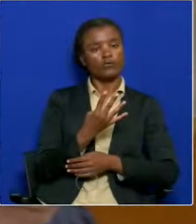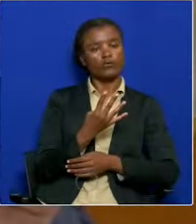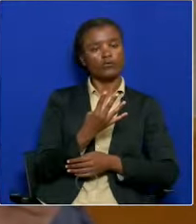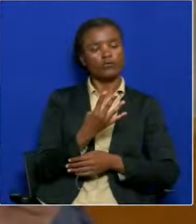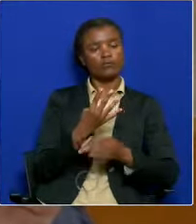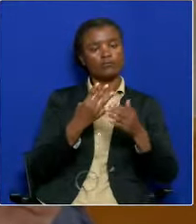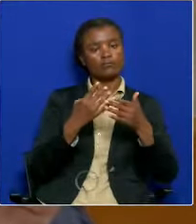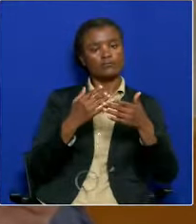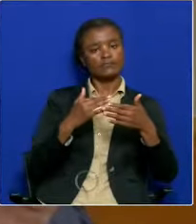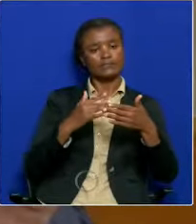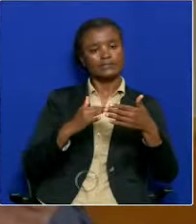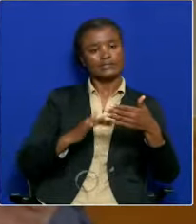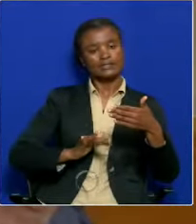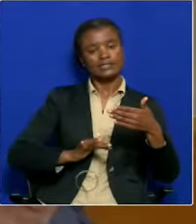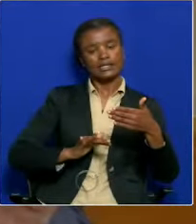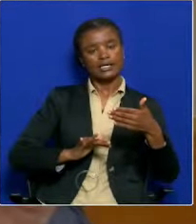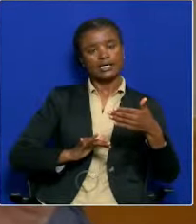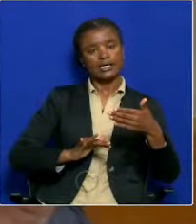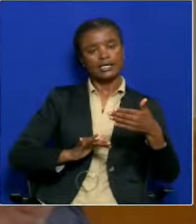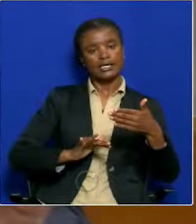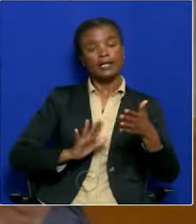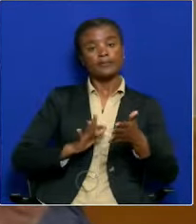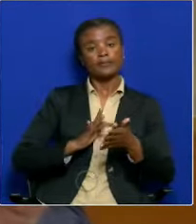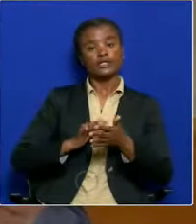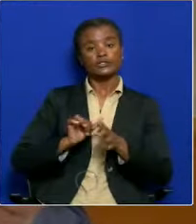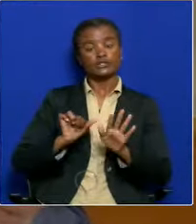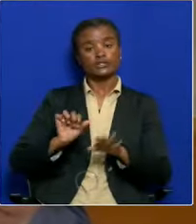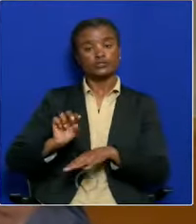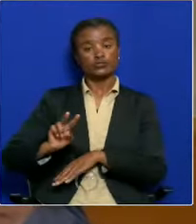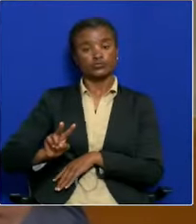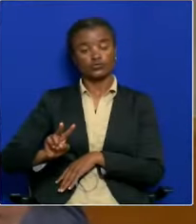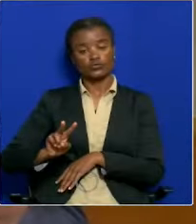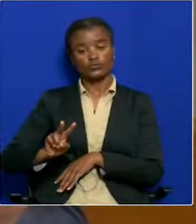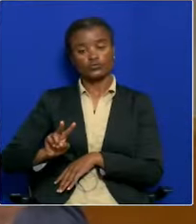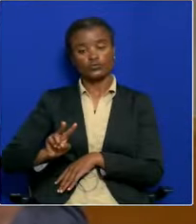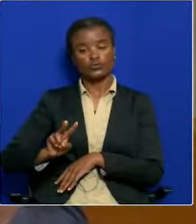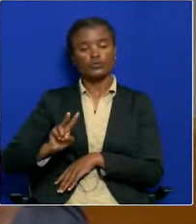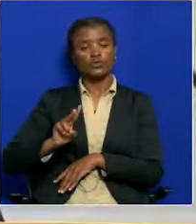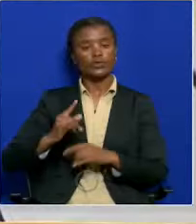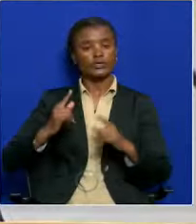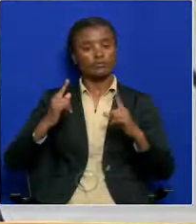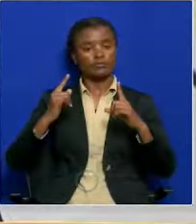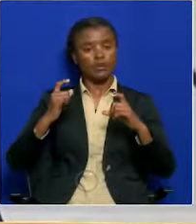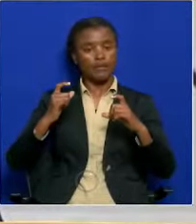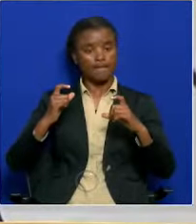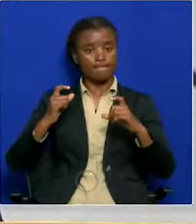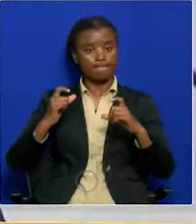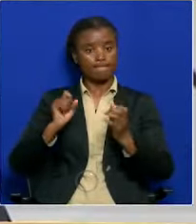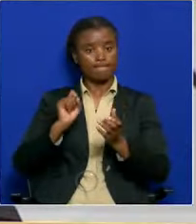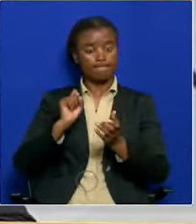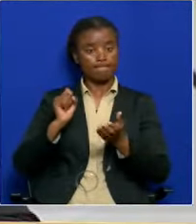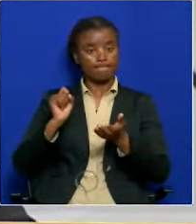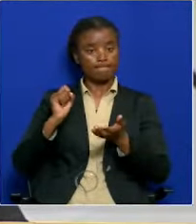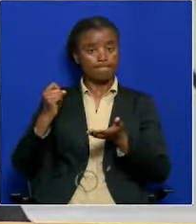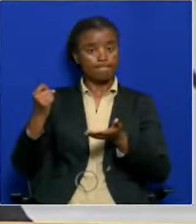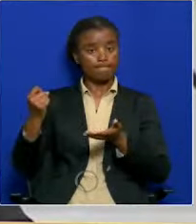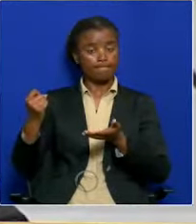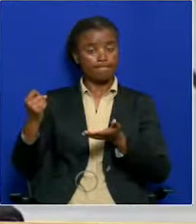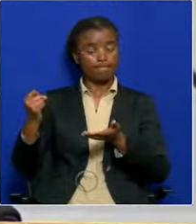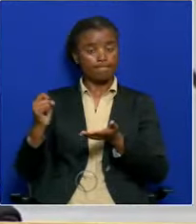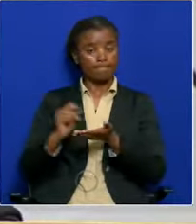until page 62. He sends you screenshots. Can you see those? They're very small. So in order to see